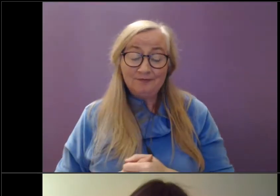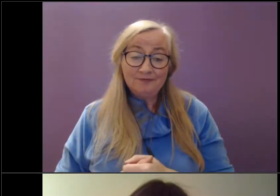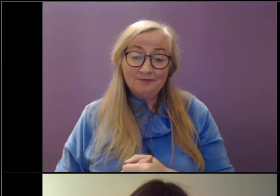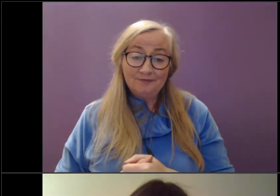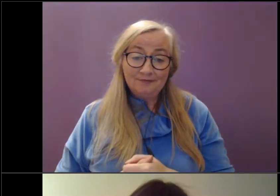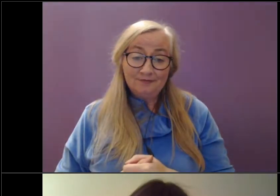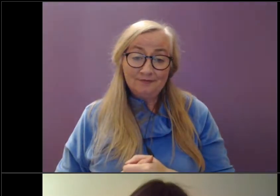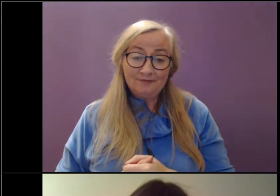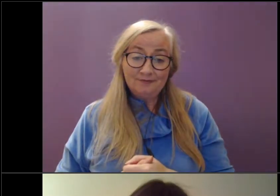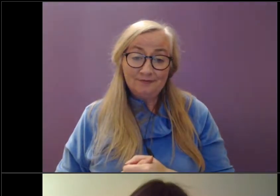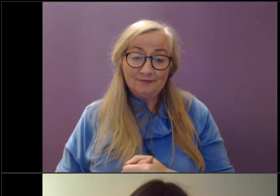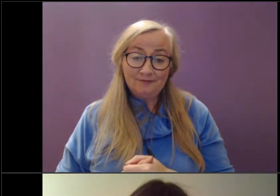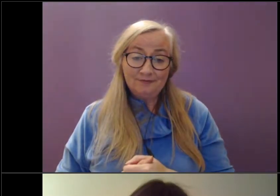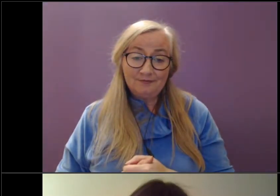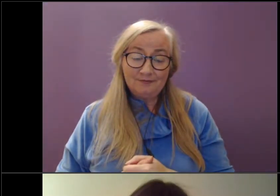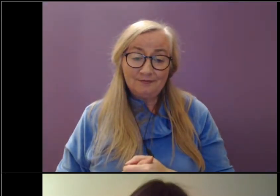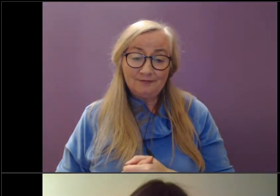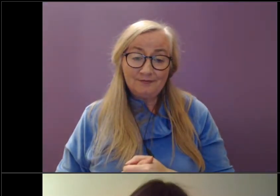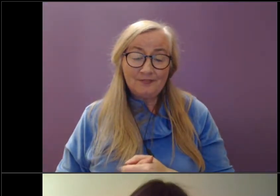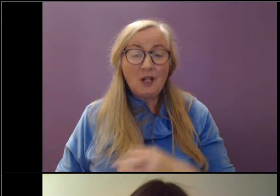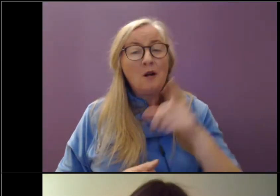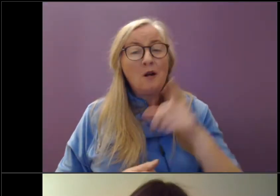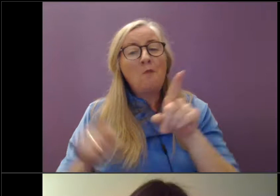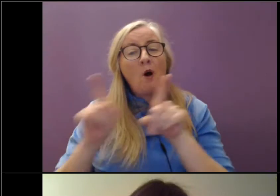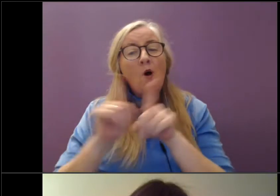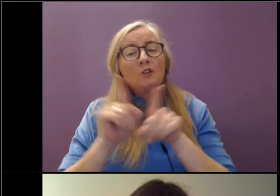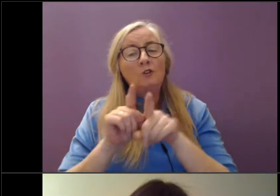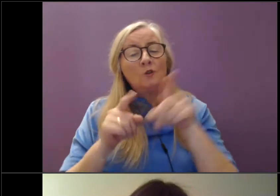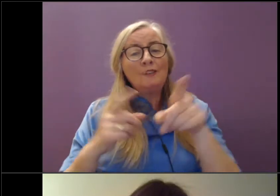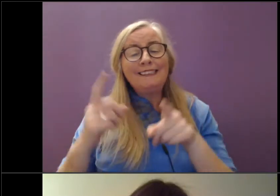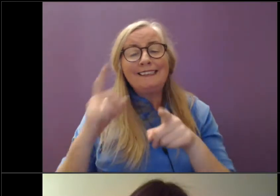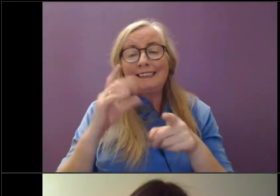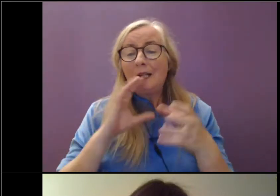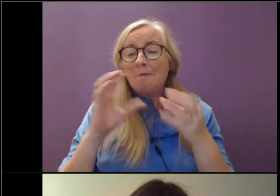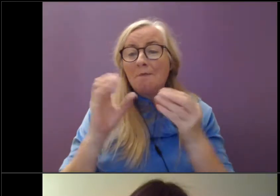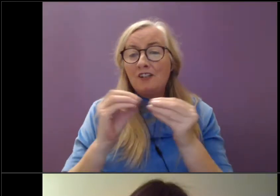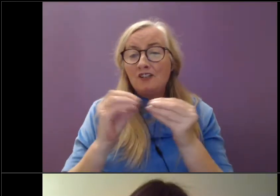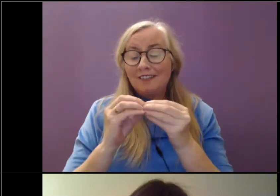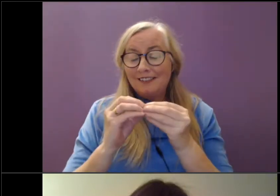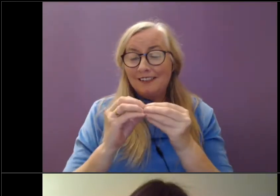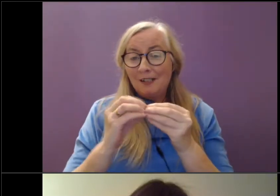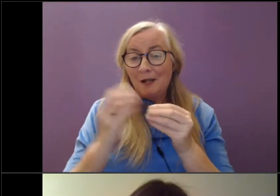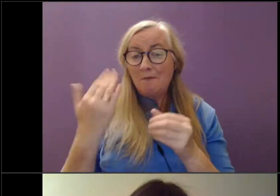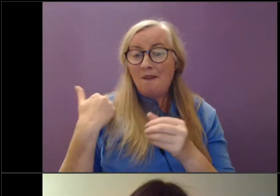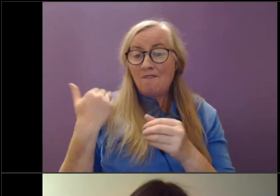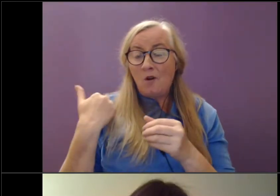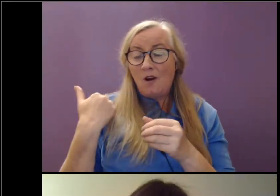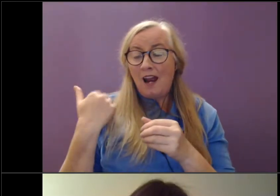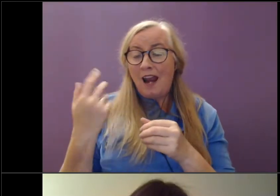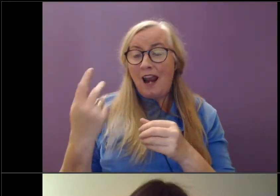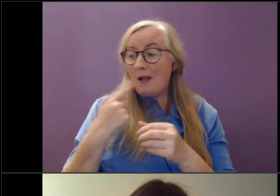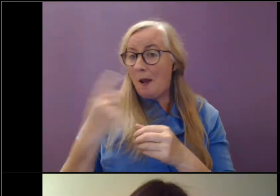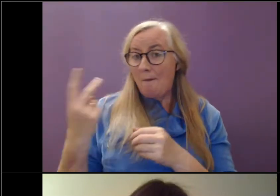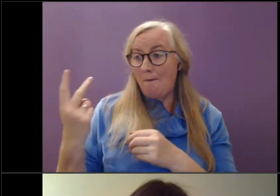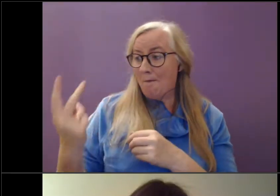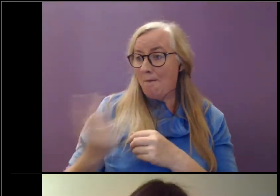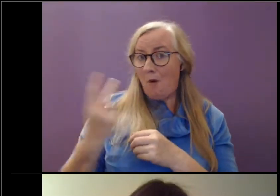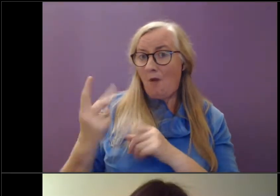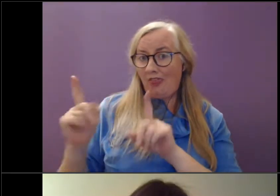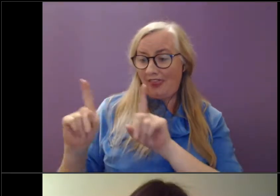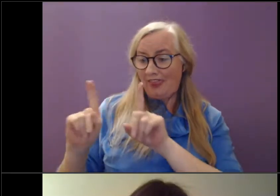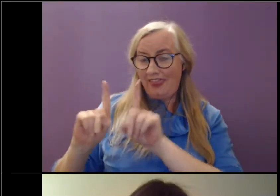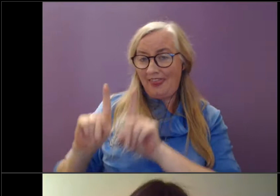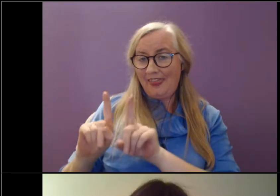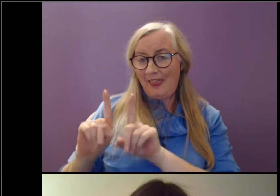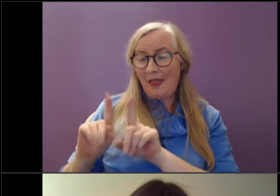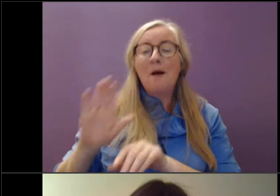So I think, like what you were saying earlier, Laura, you know, to be that united front, mom and dad together, to kind of say, look,